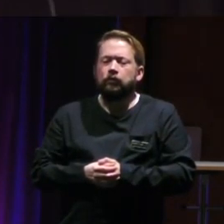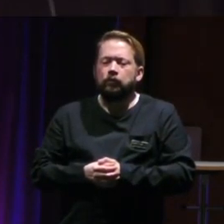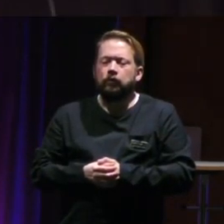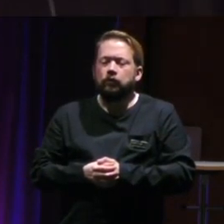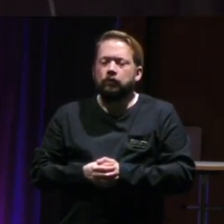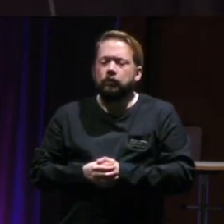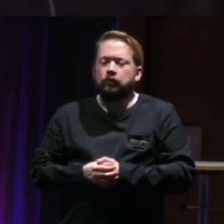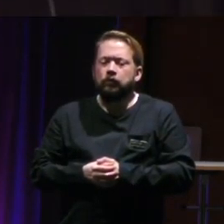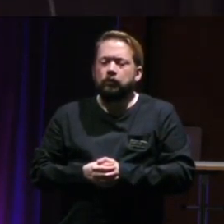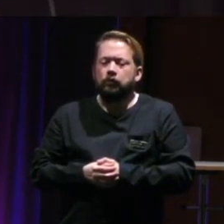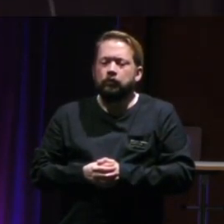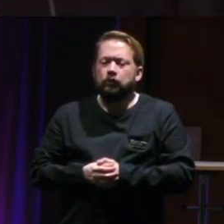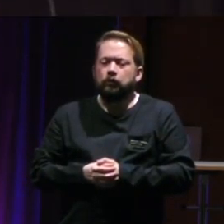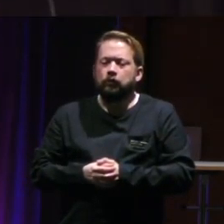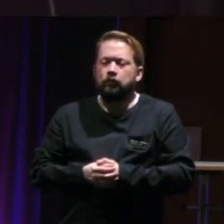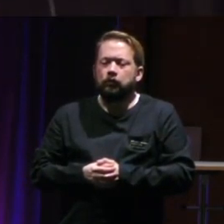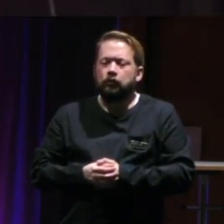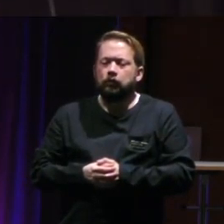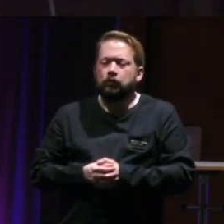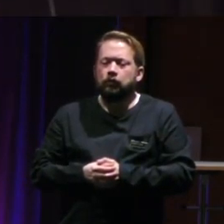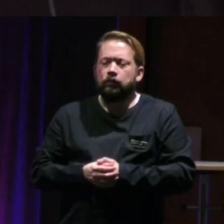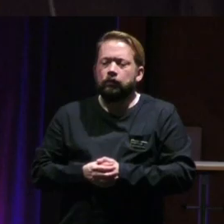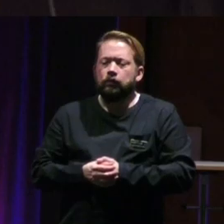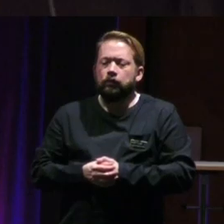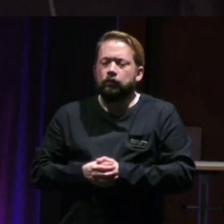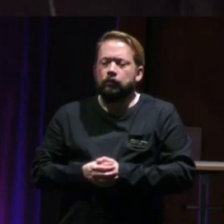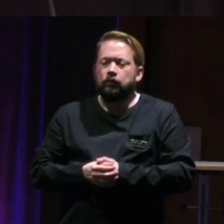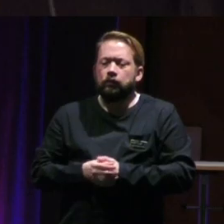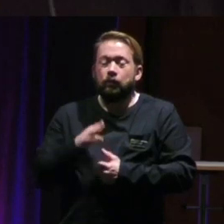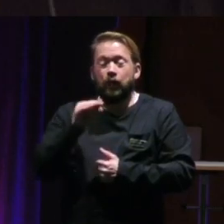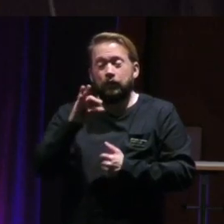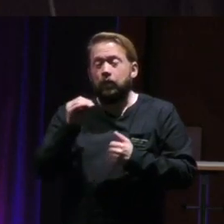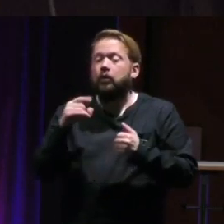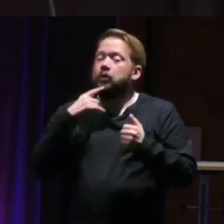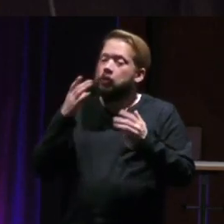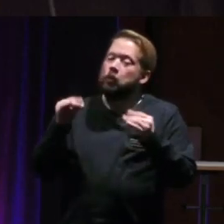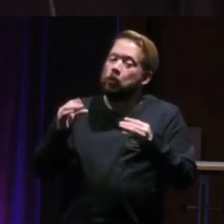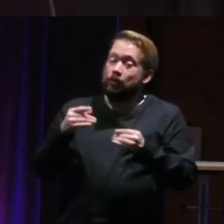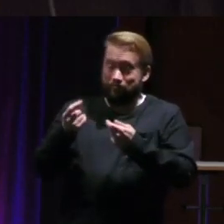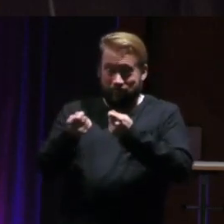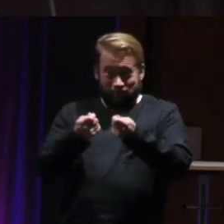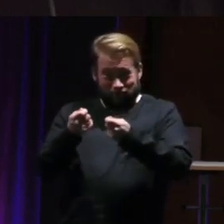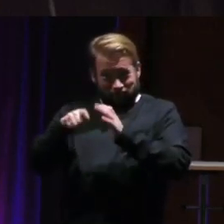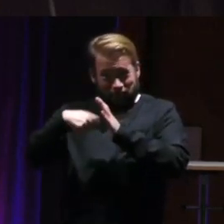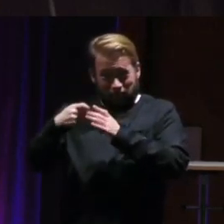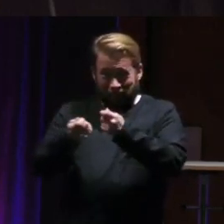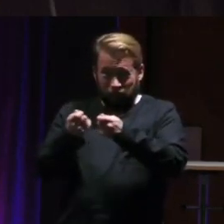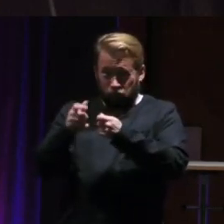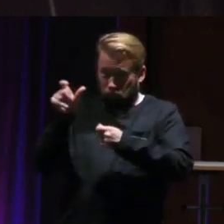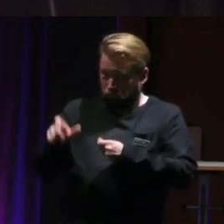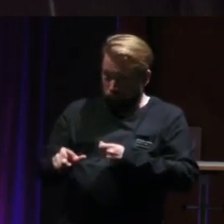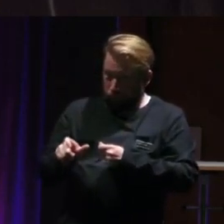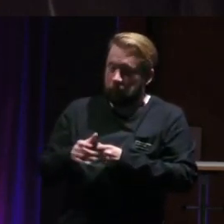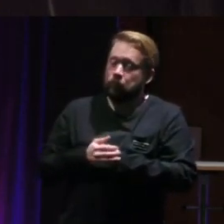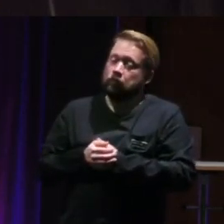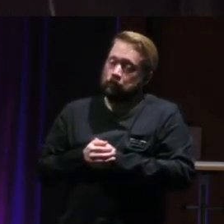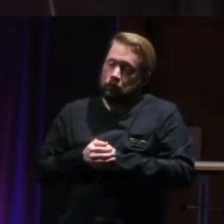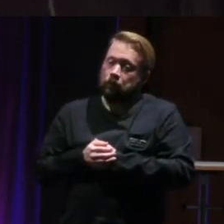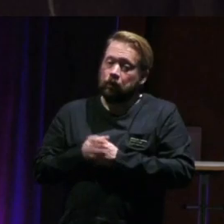Well, Oleg Sentsov is a filmmaker. He was really arrested in Crimea during